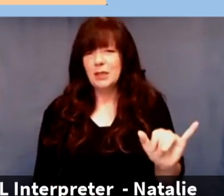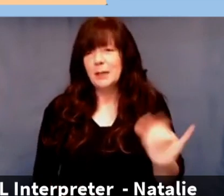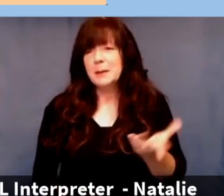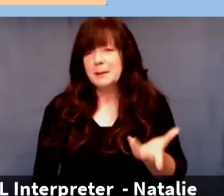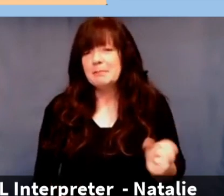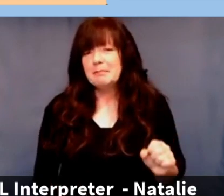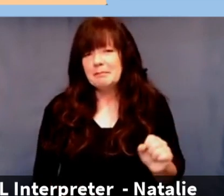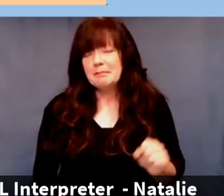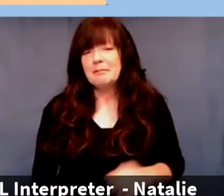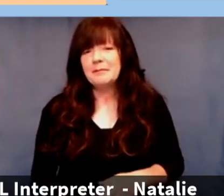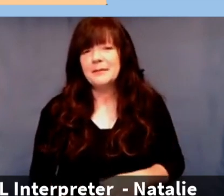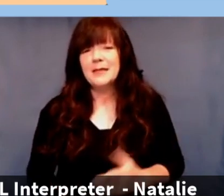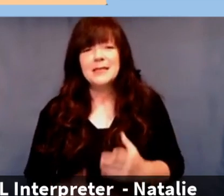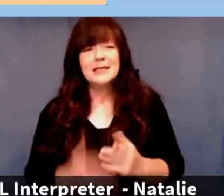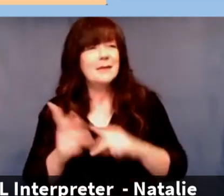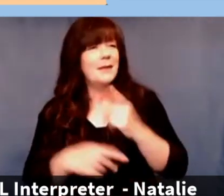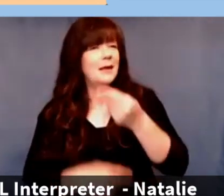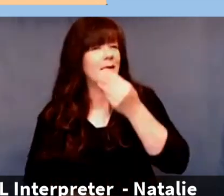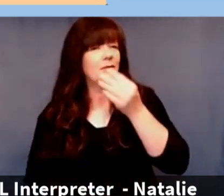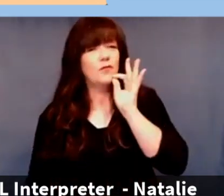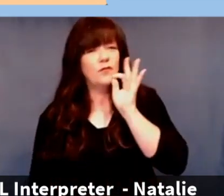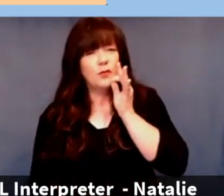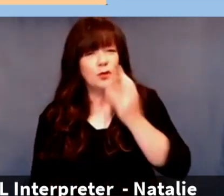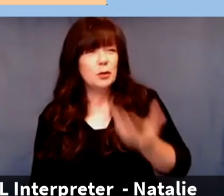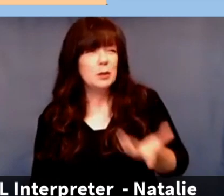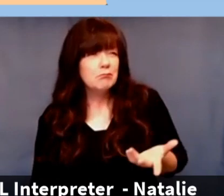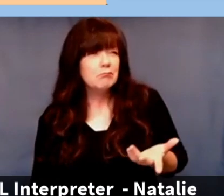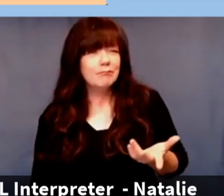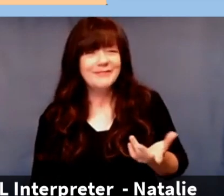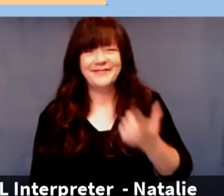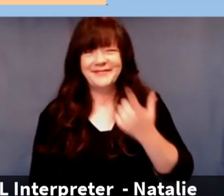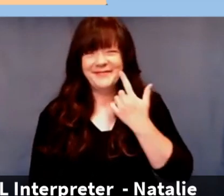something, some sort of fruit.